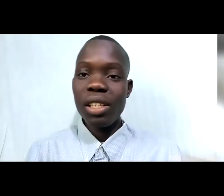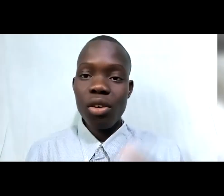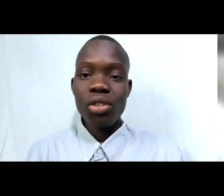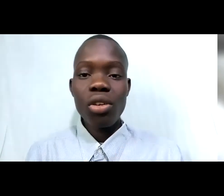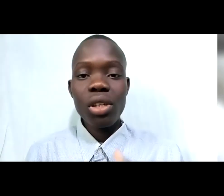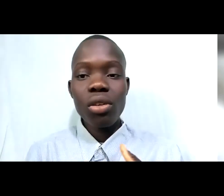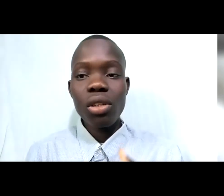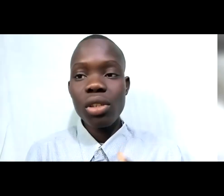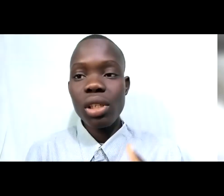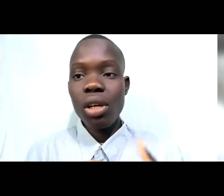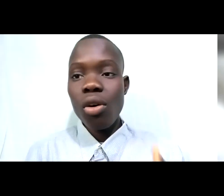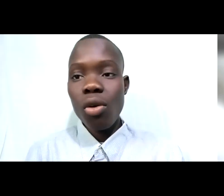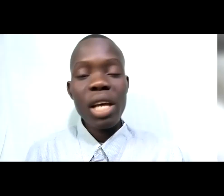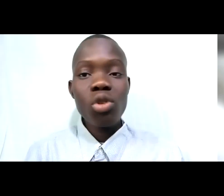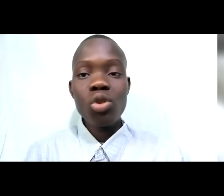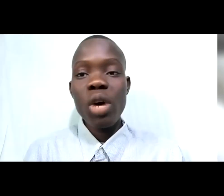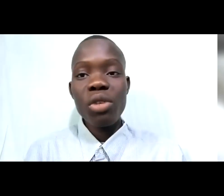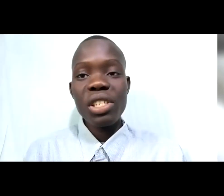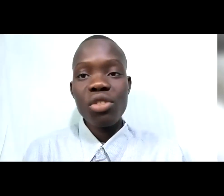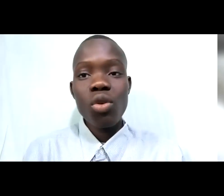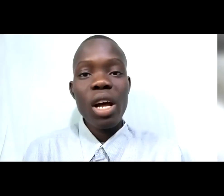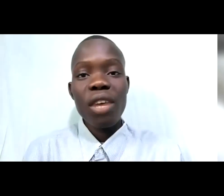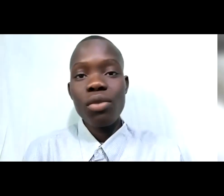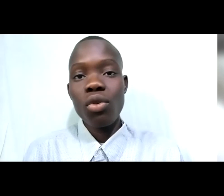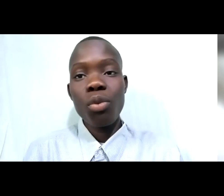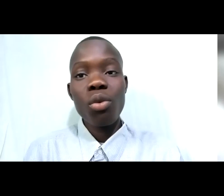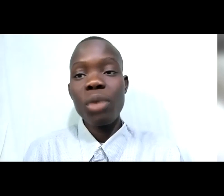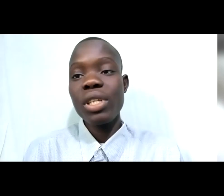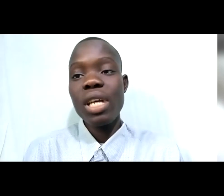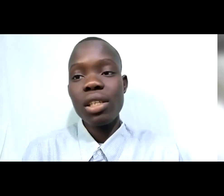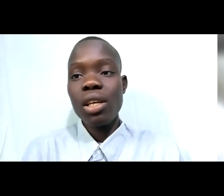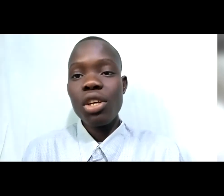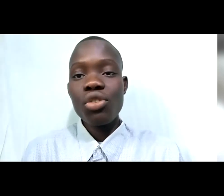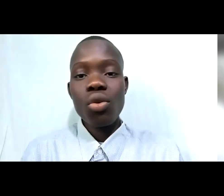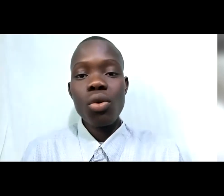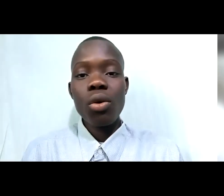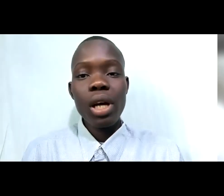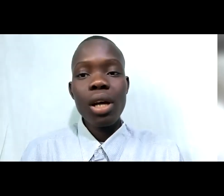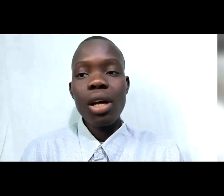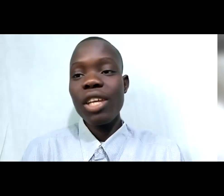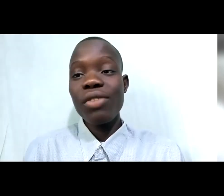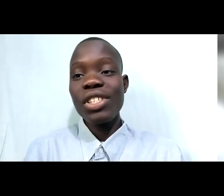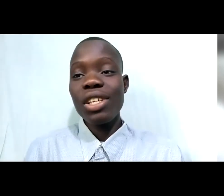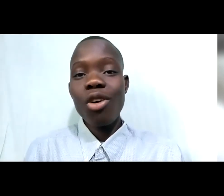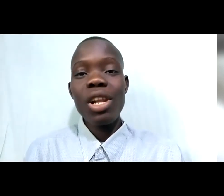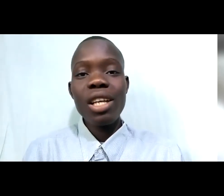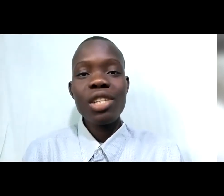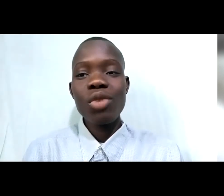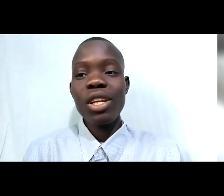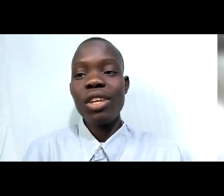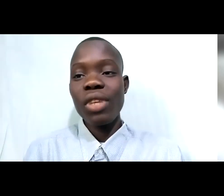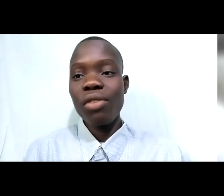understand on the online also, I understand. So I have no problem with that. So I even see